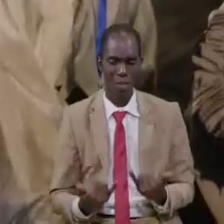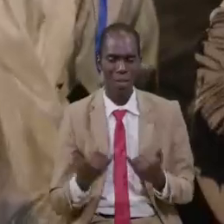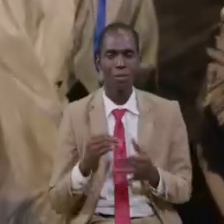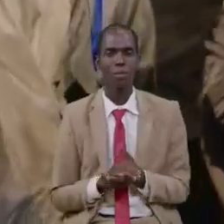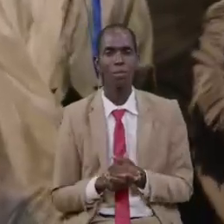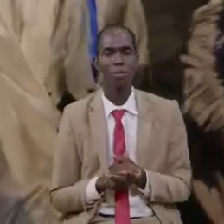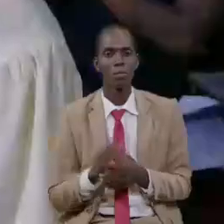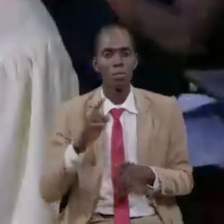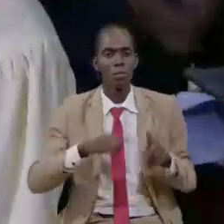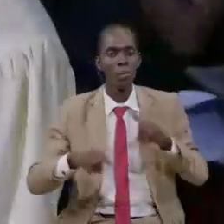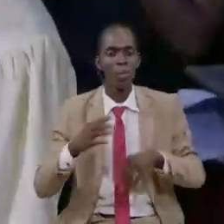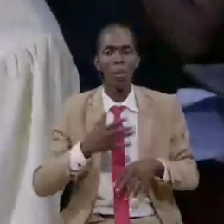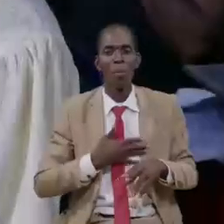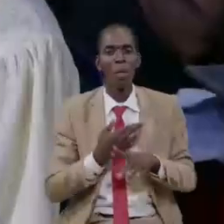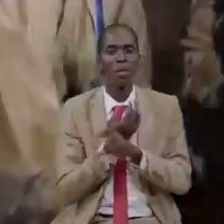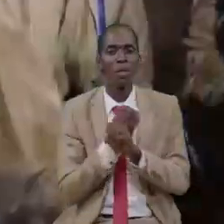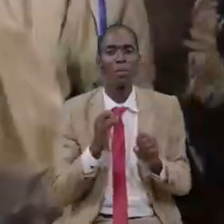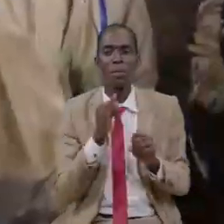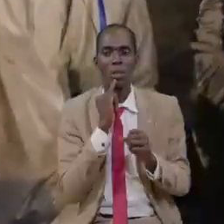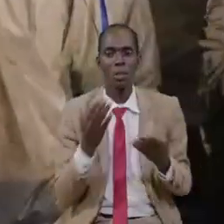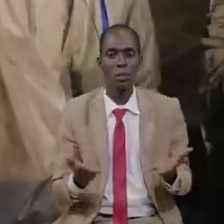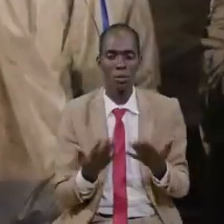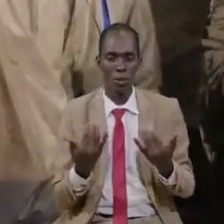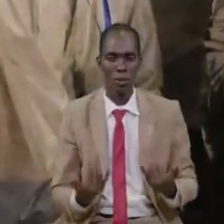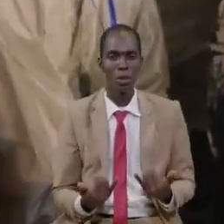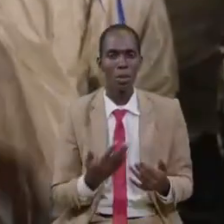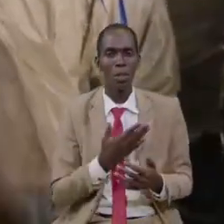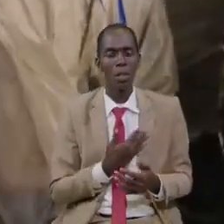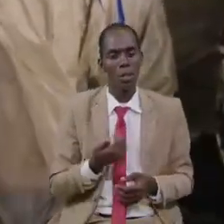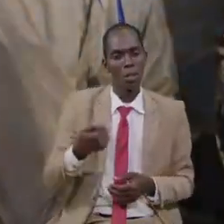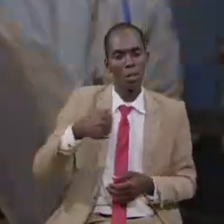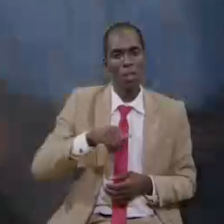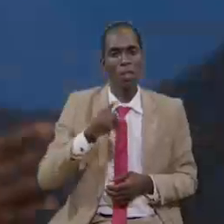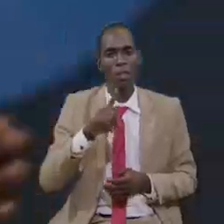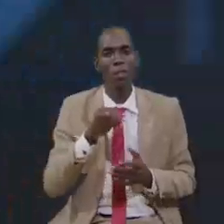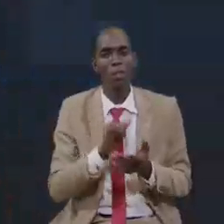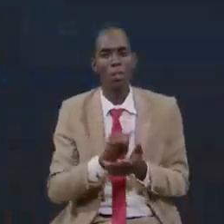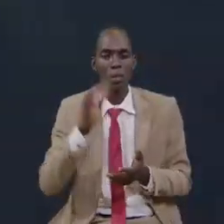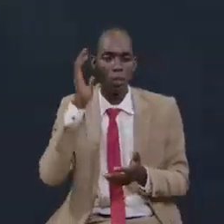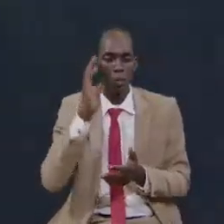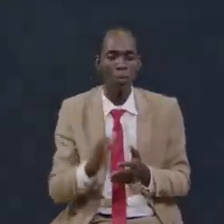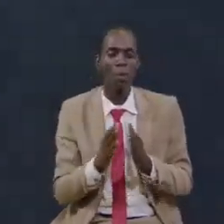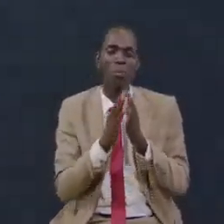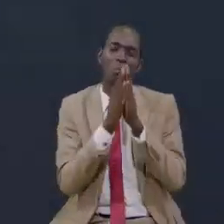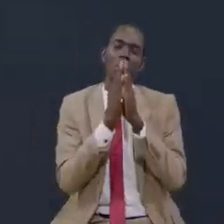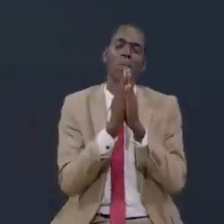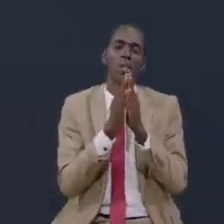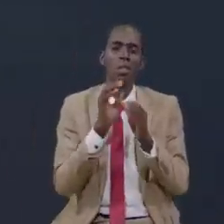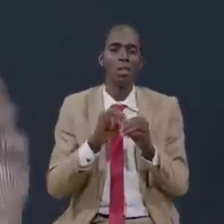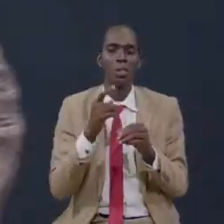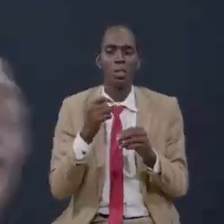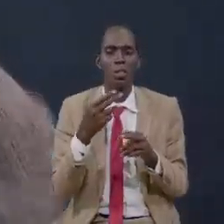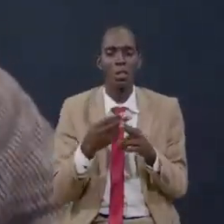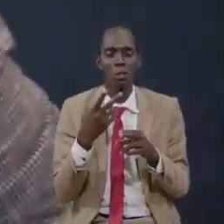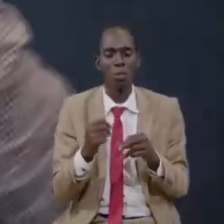is available now. And whosoever shall call on the name of the Lord